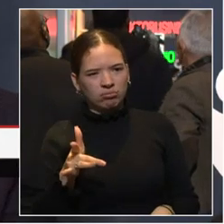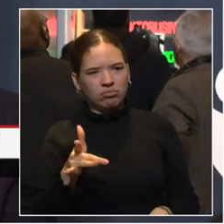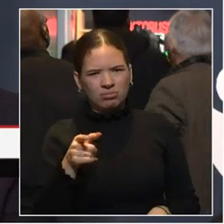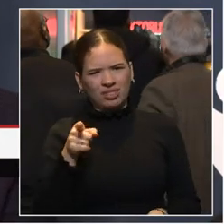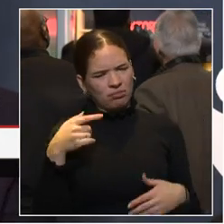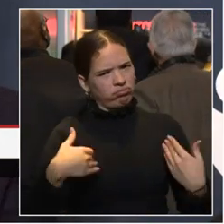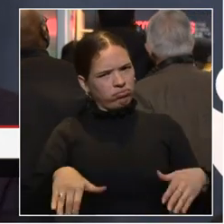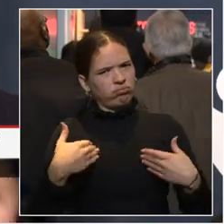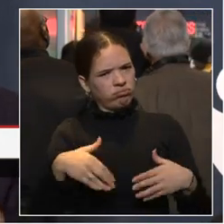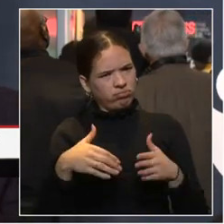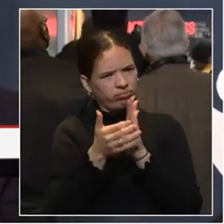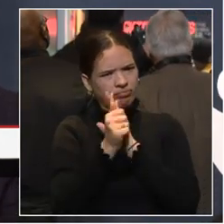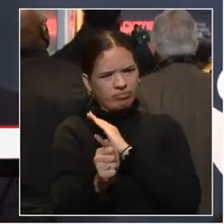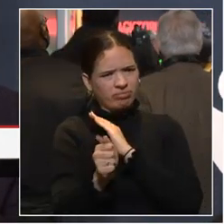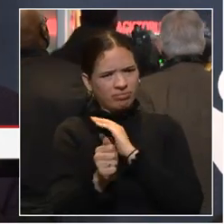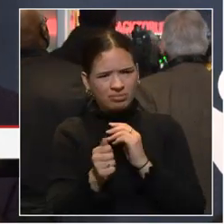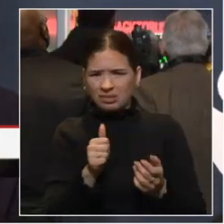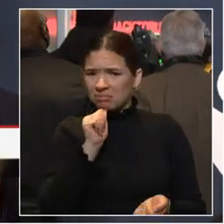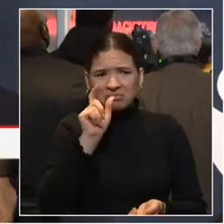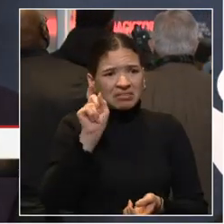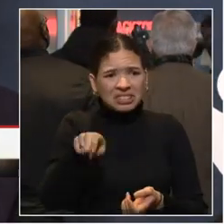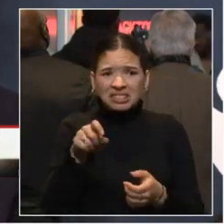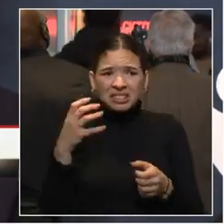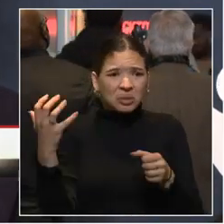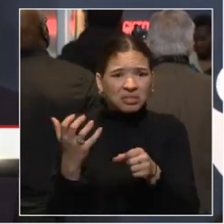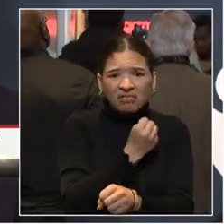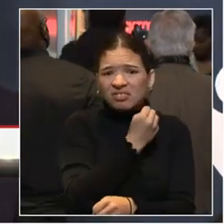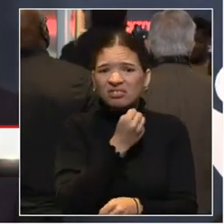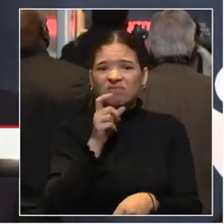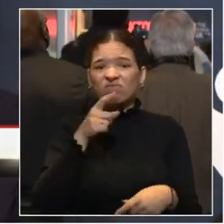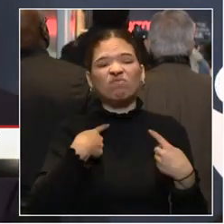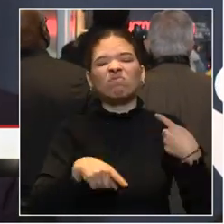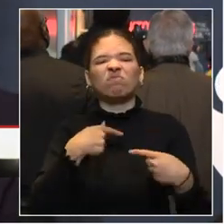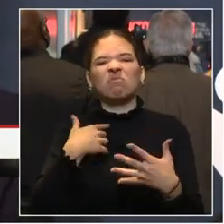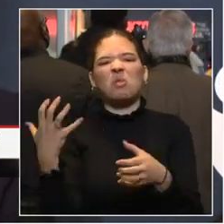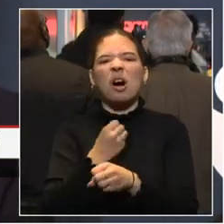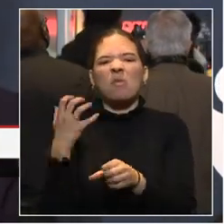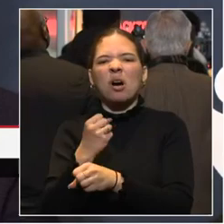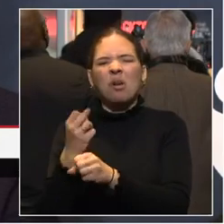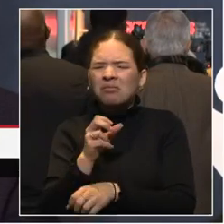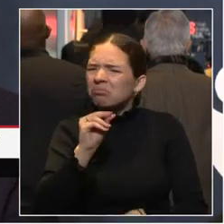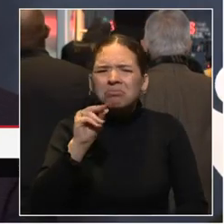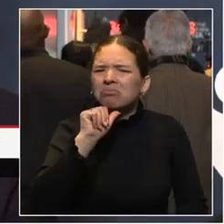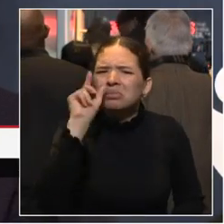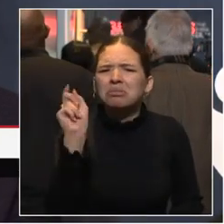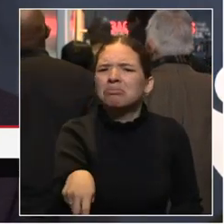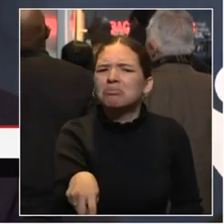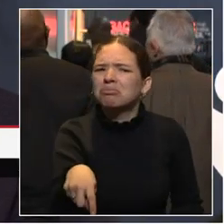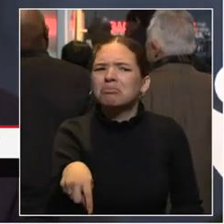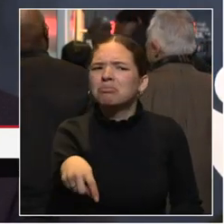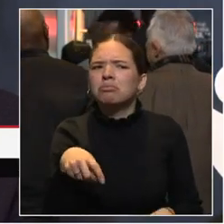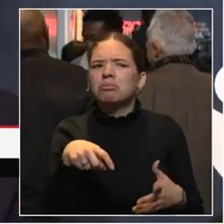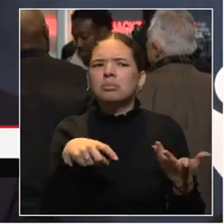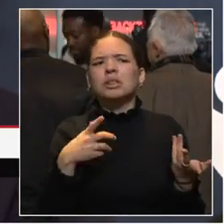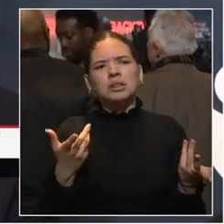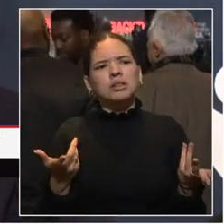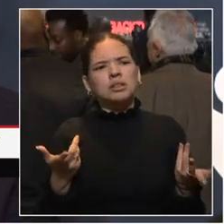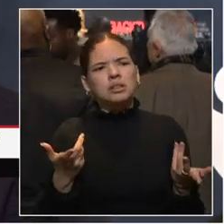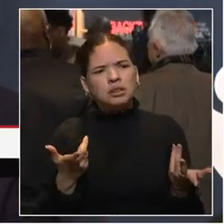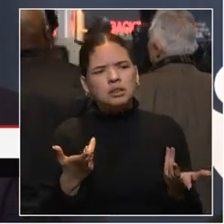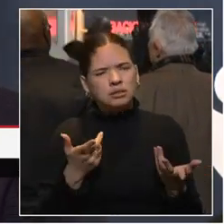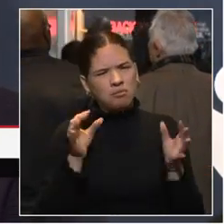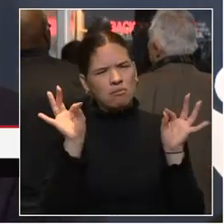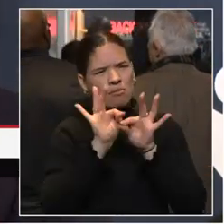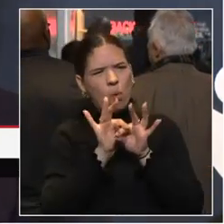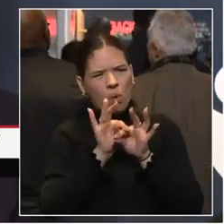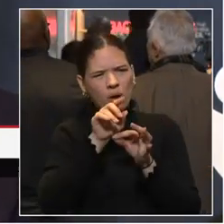you don't have to win every conversation, but you ultimately you want to make sure that the things that you believe in